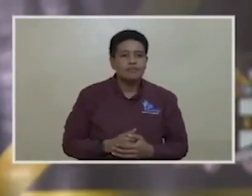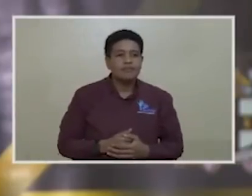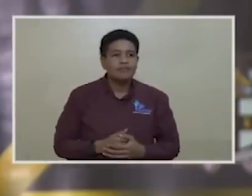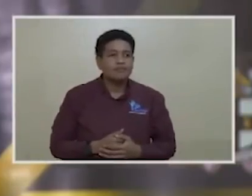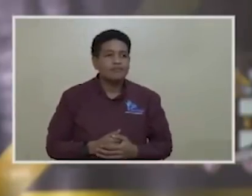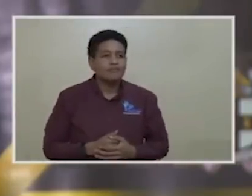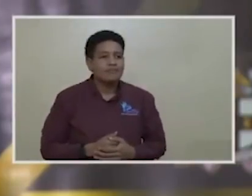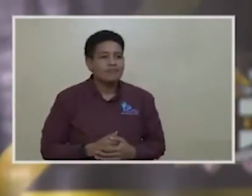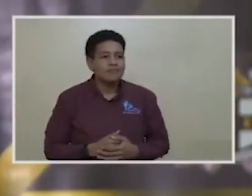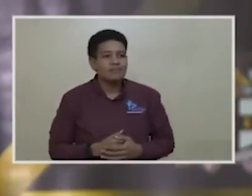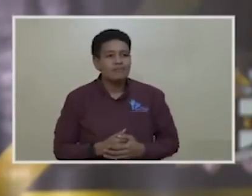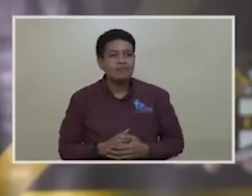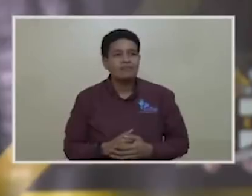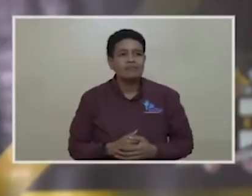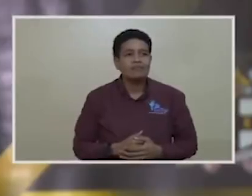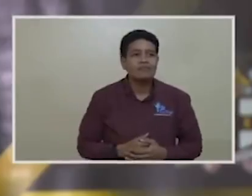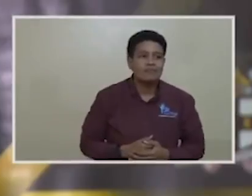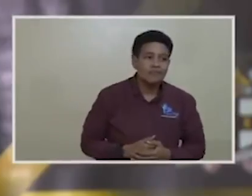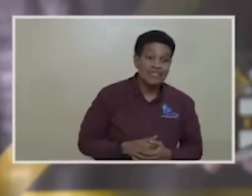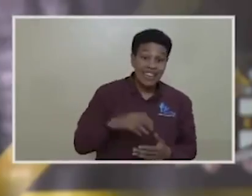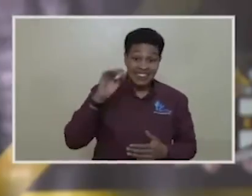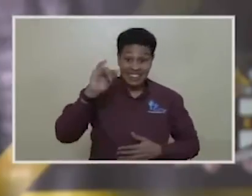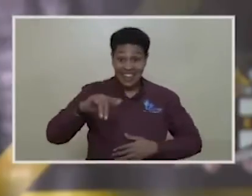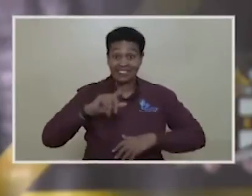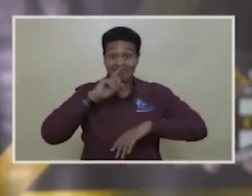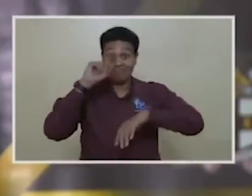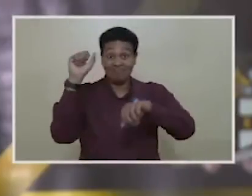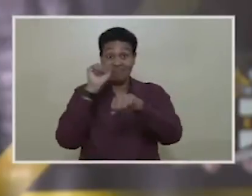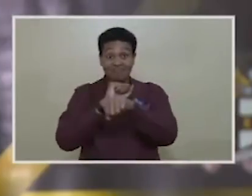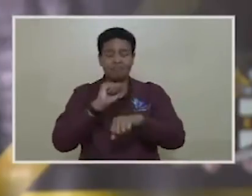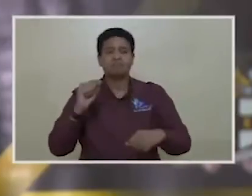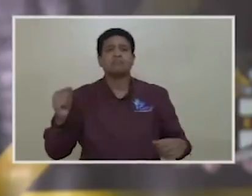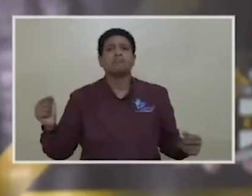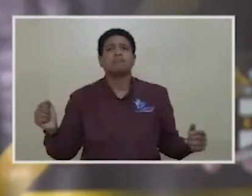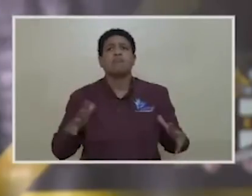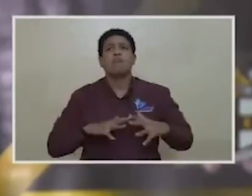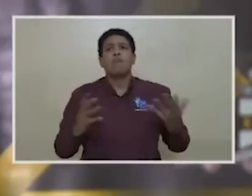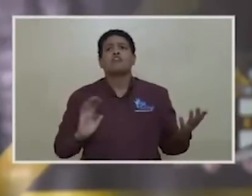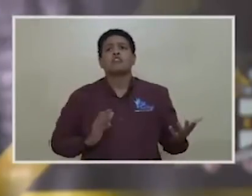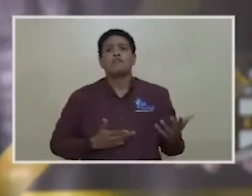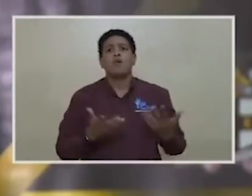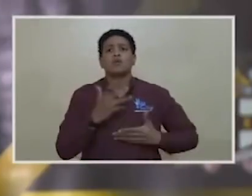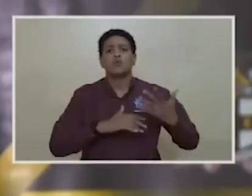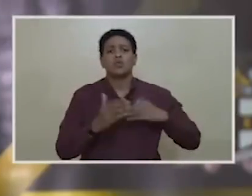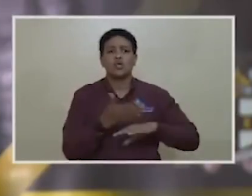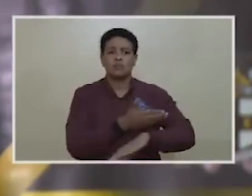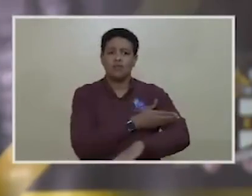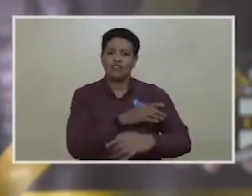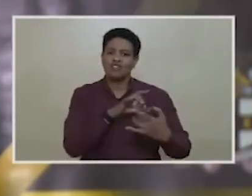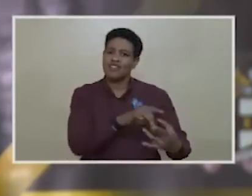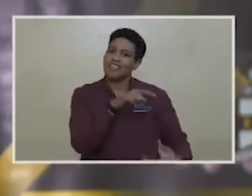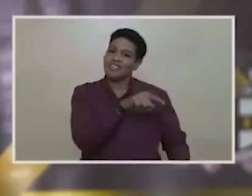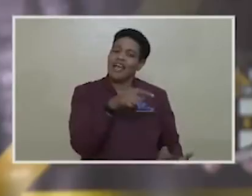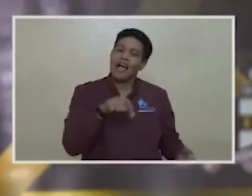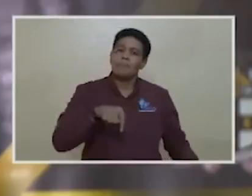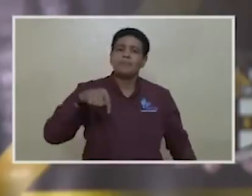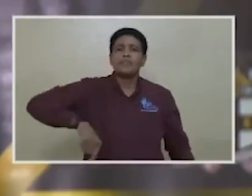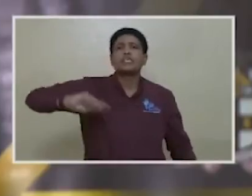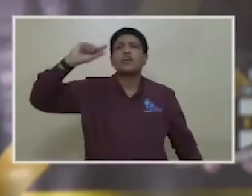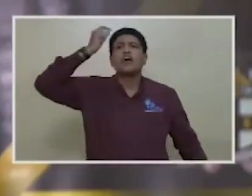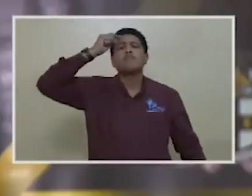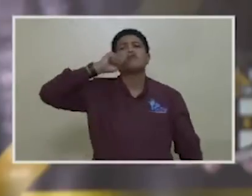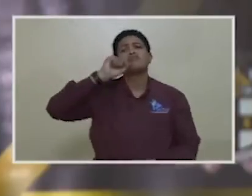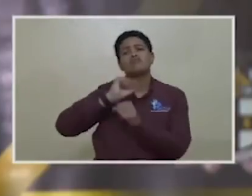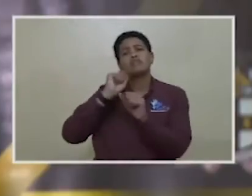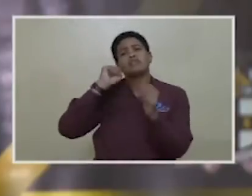which is the underpinning of much of our social problems. This government